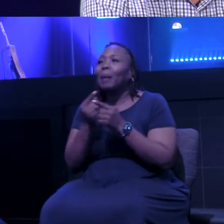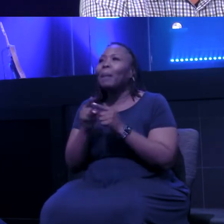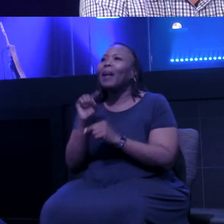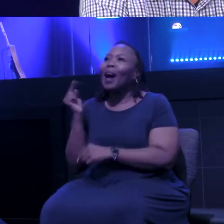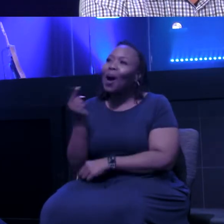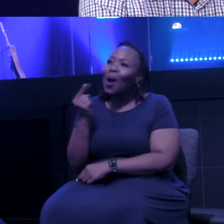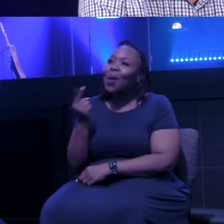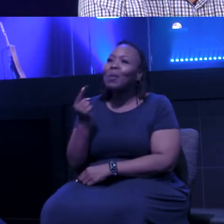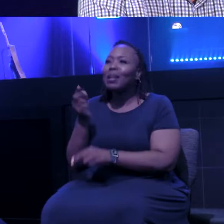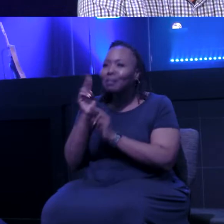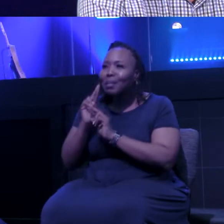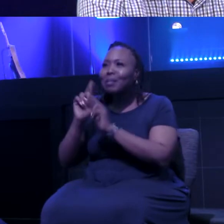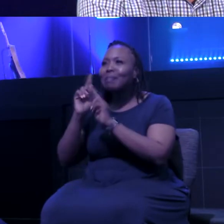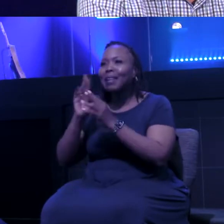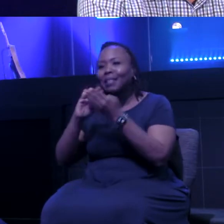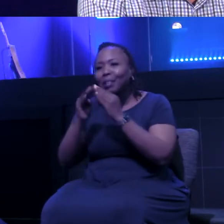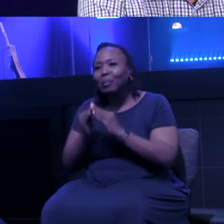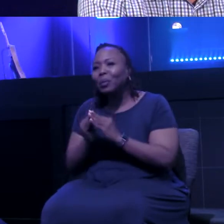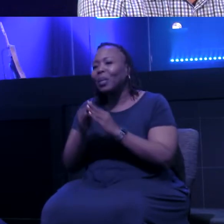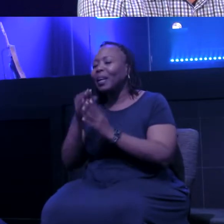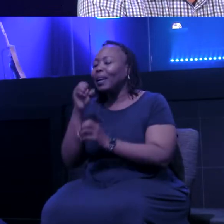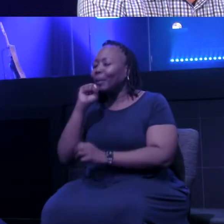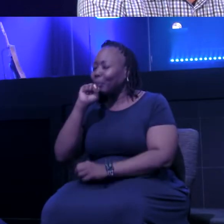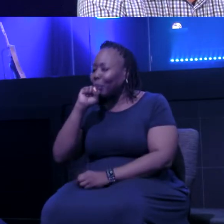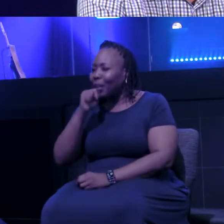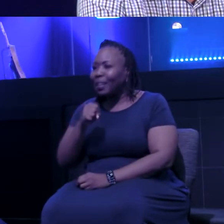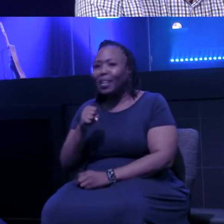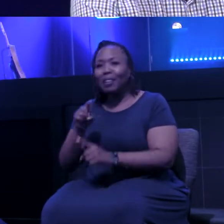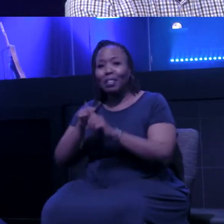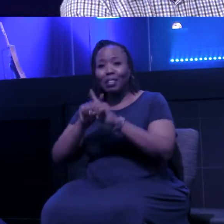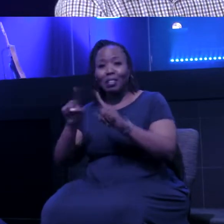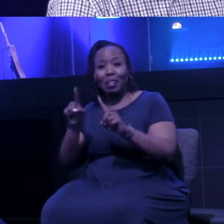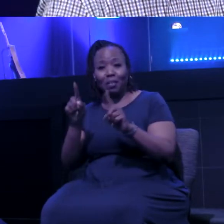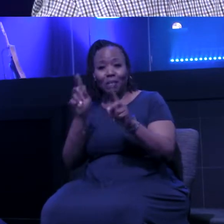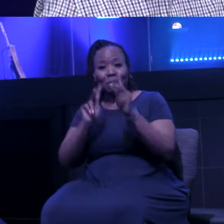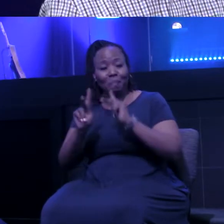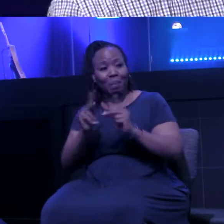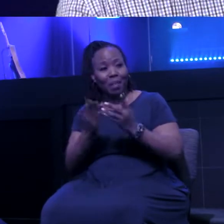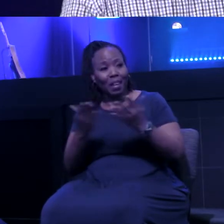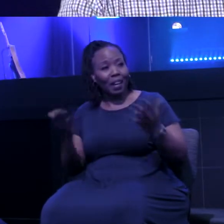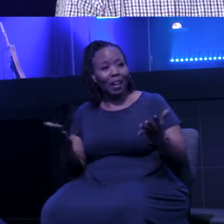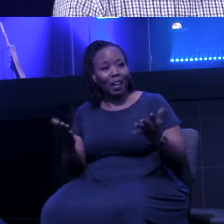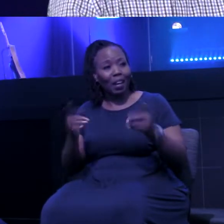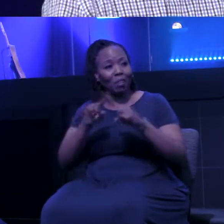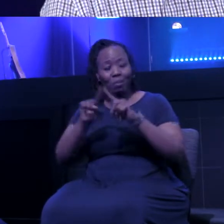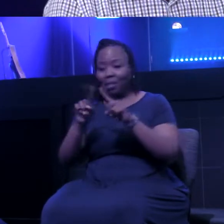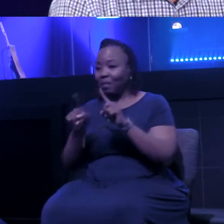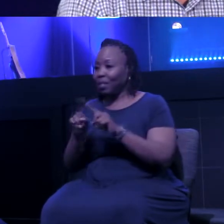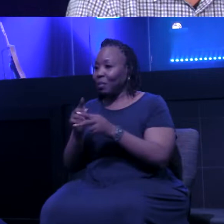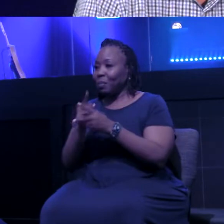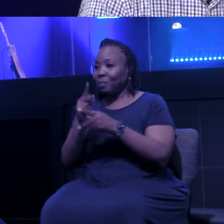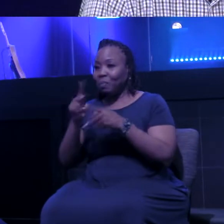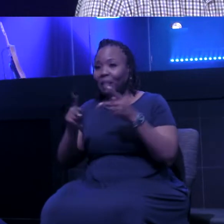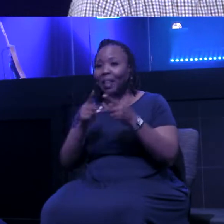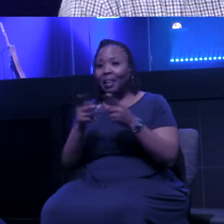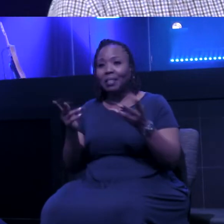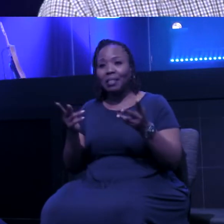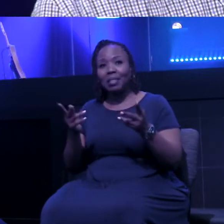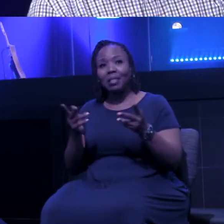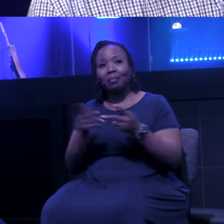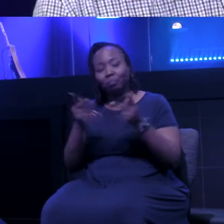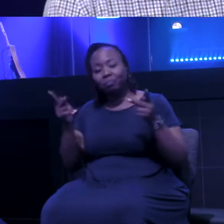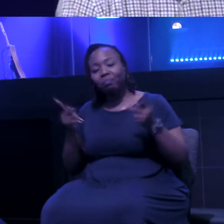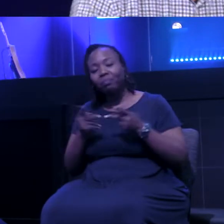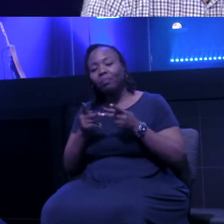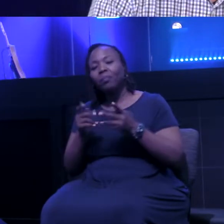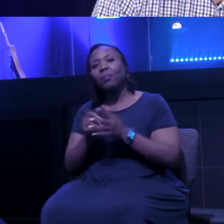up to Community. I always loved it and loved the diversity and all the amazing things being done in the community. And when you sent